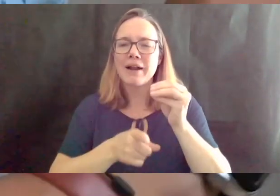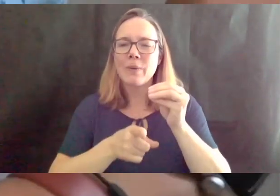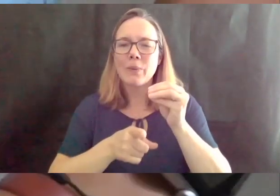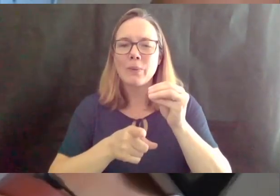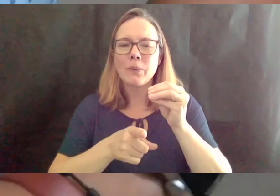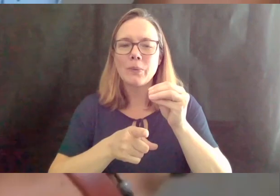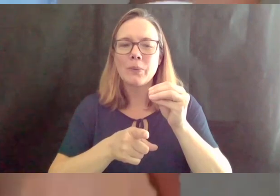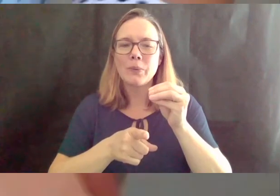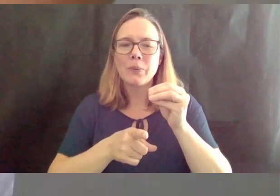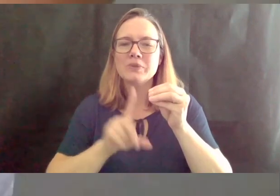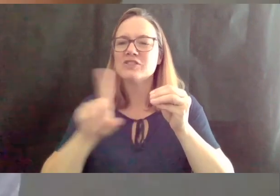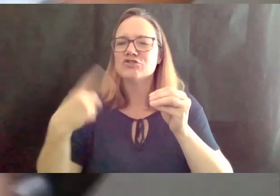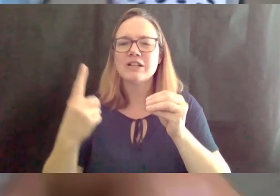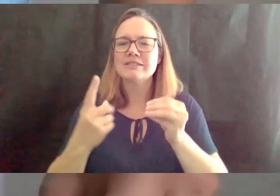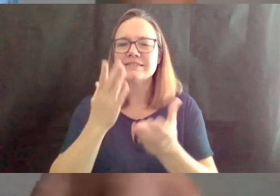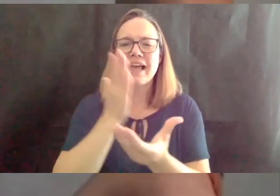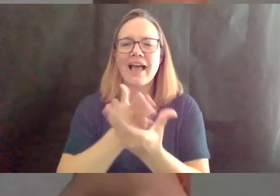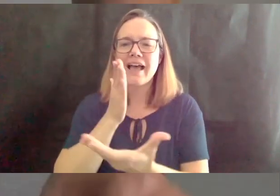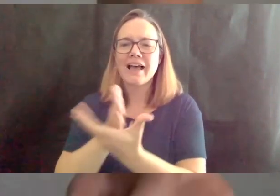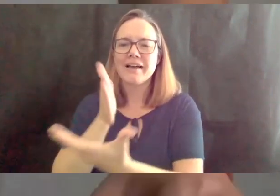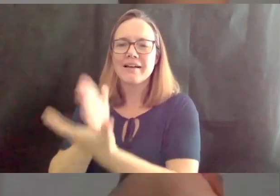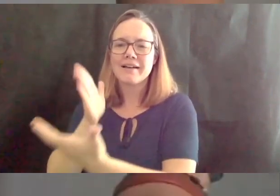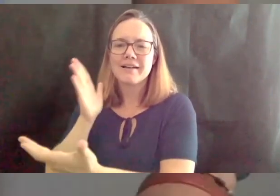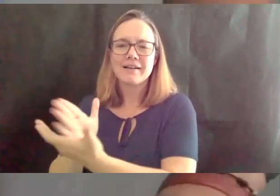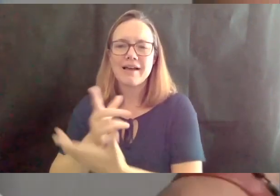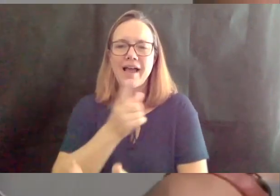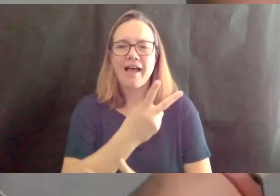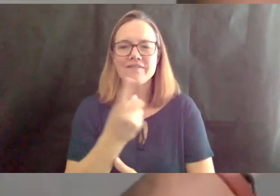just cutting them in like so.